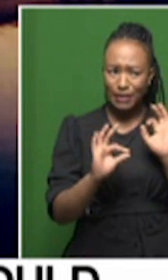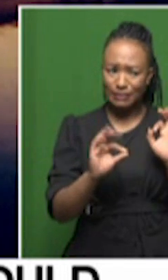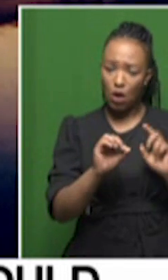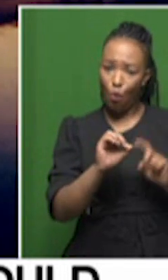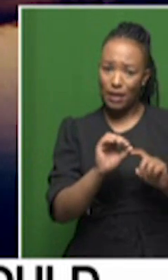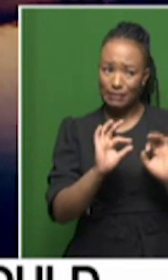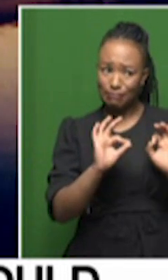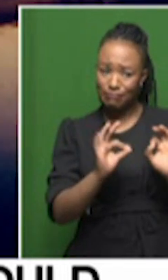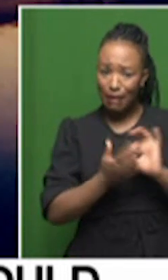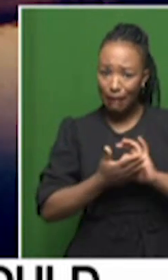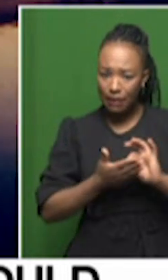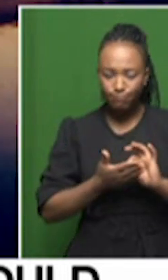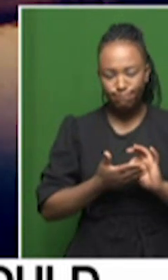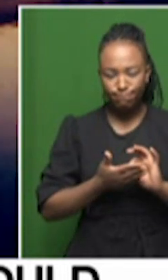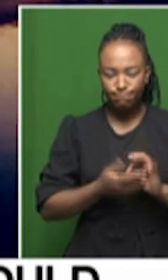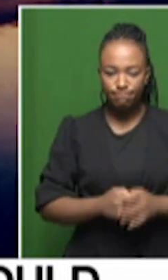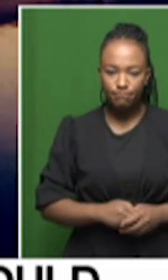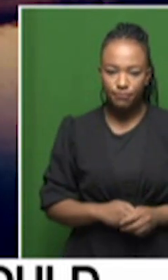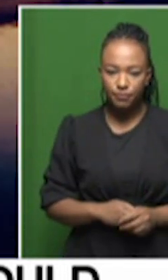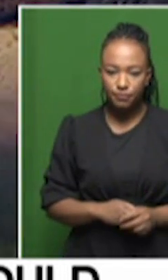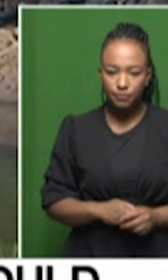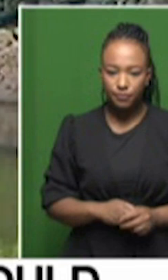not yet up to standard.